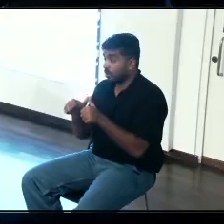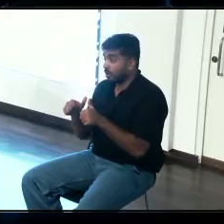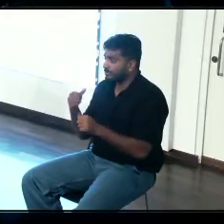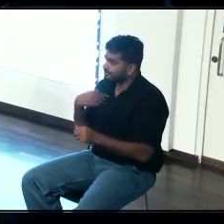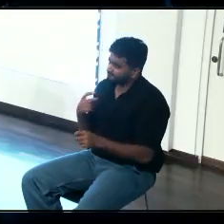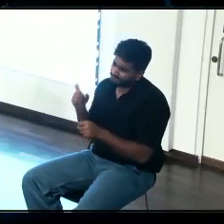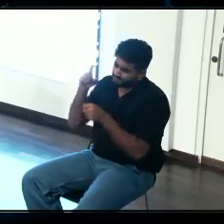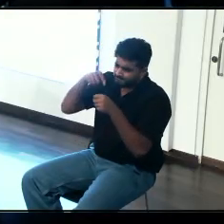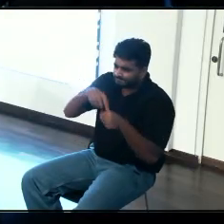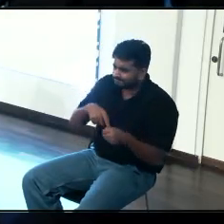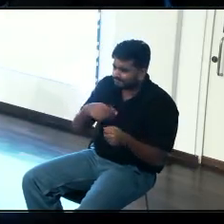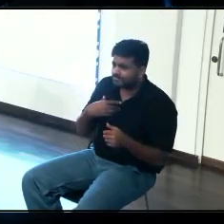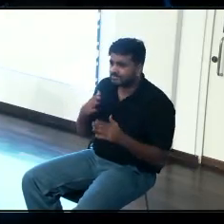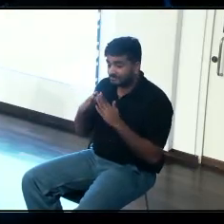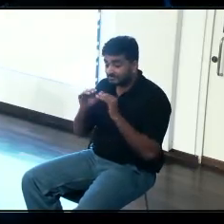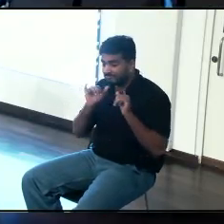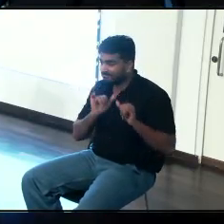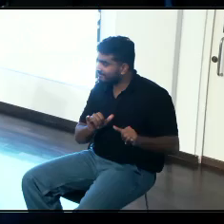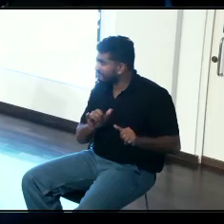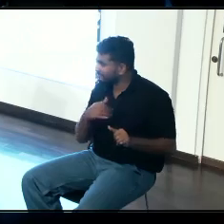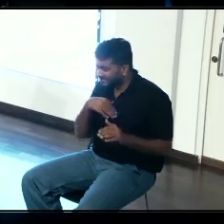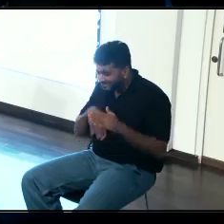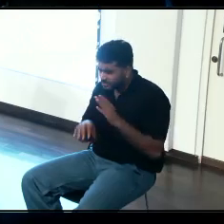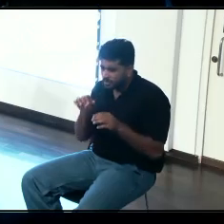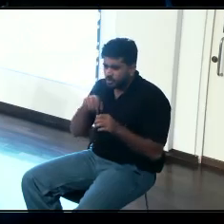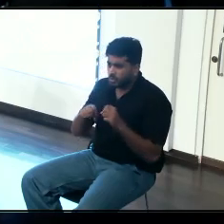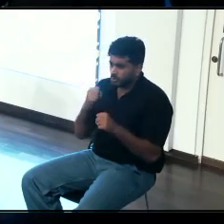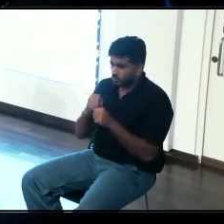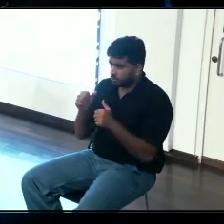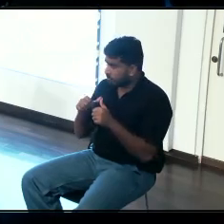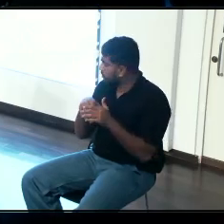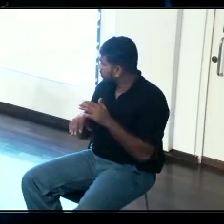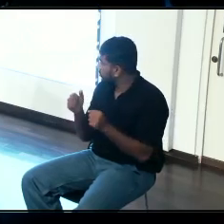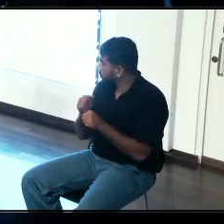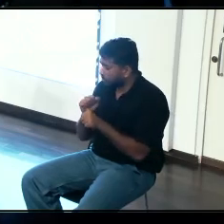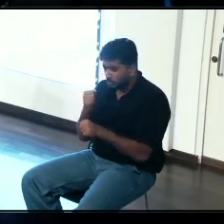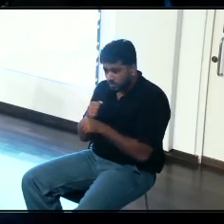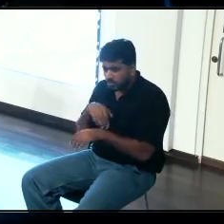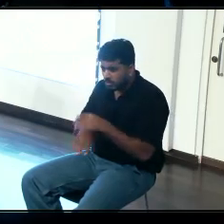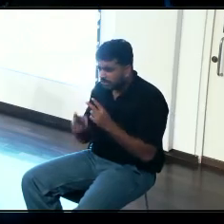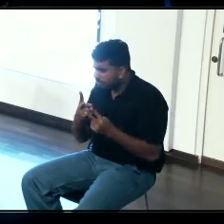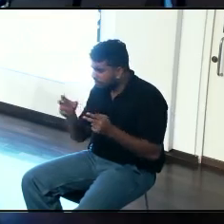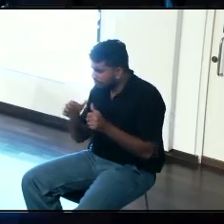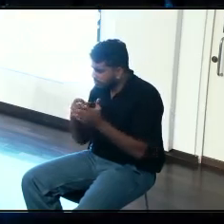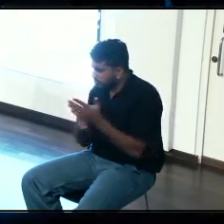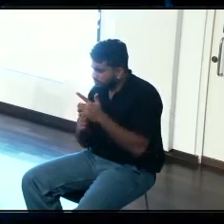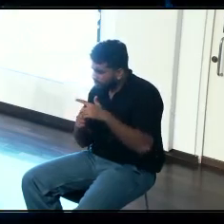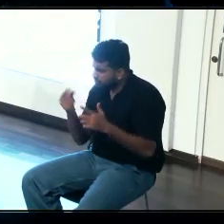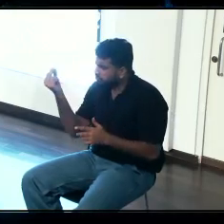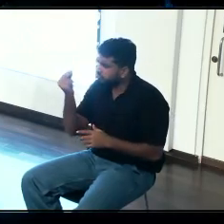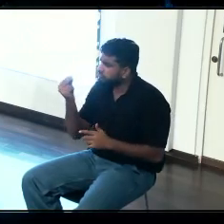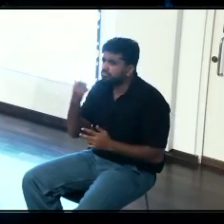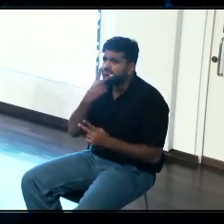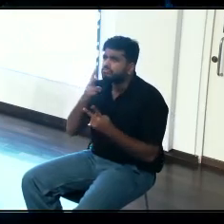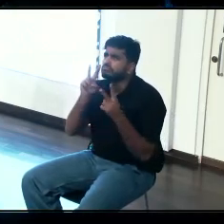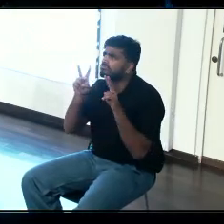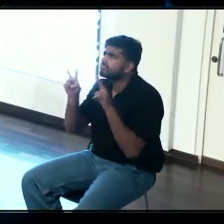And working in Goa, working so closely with artists, I learned a lot about Goa.